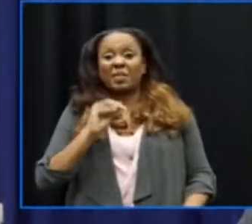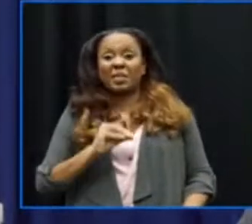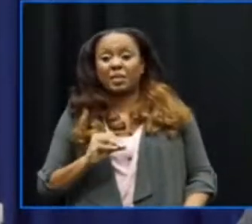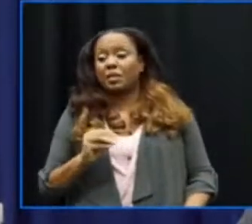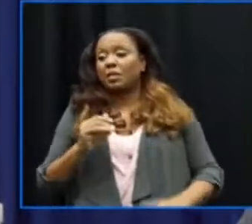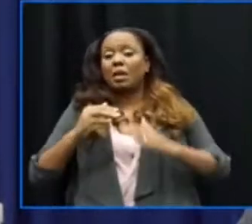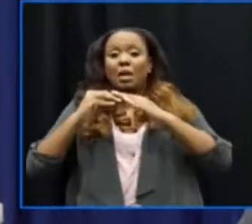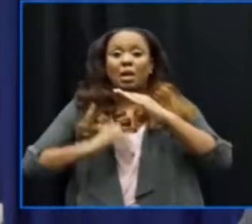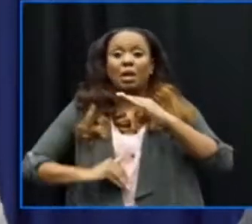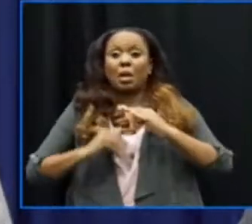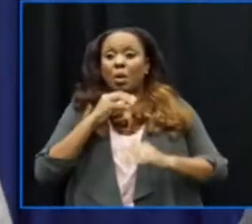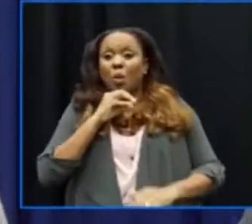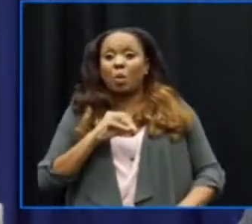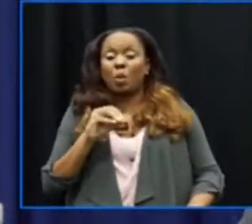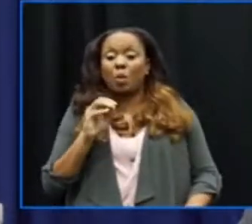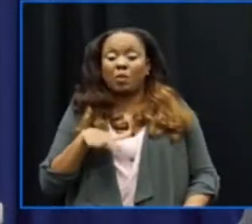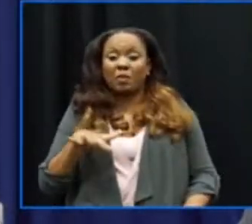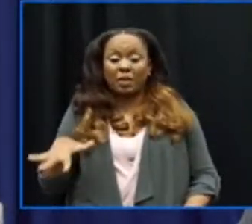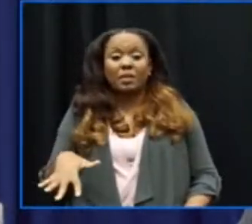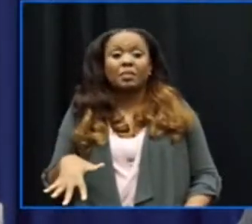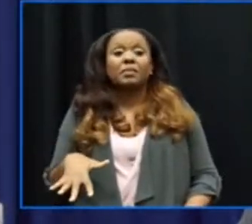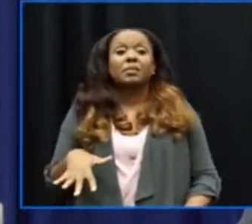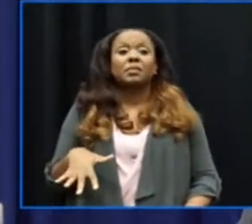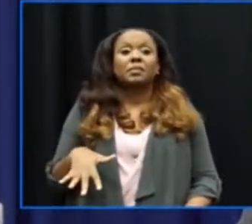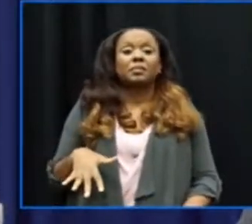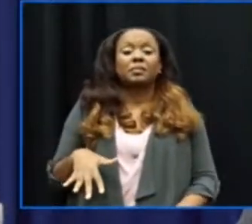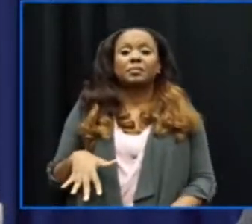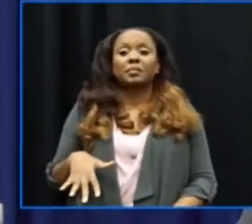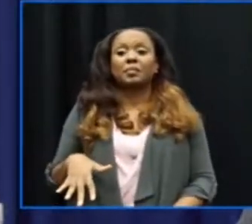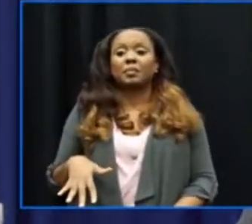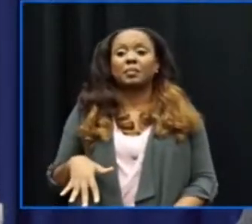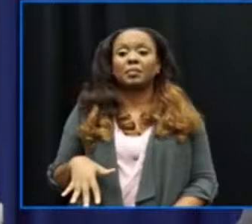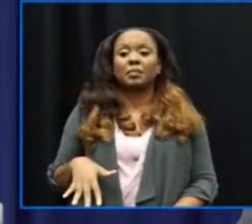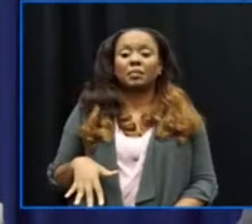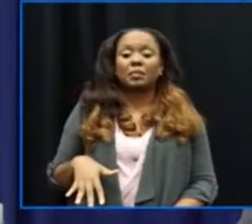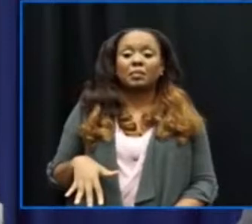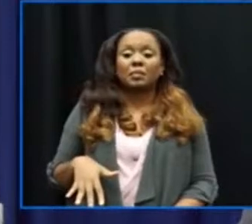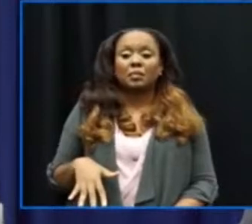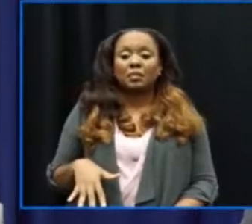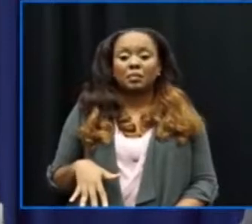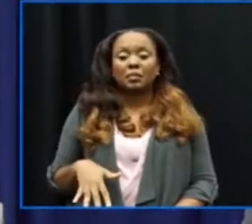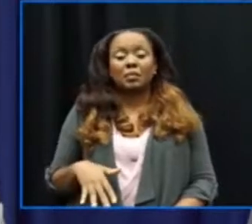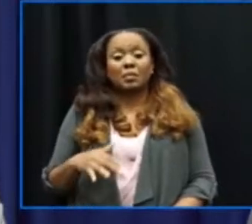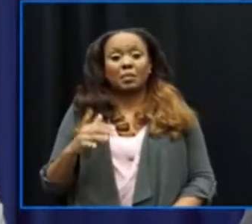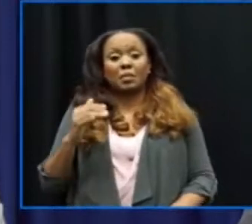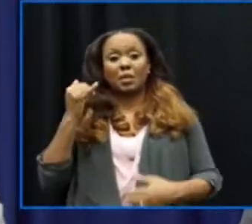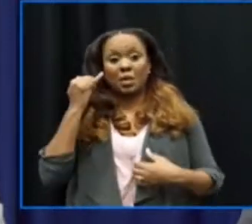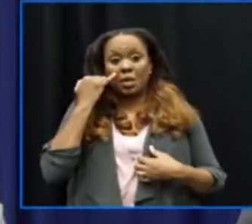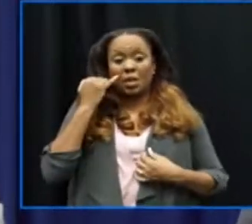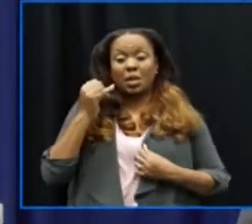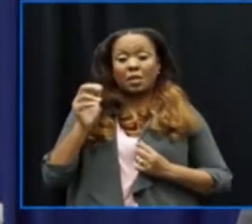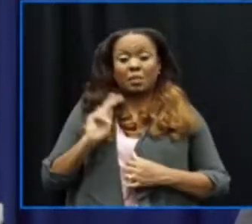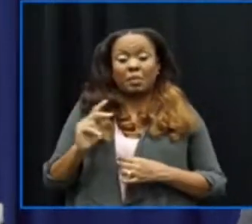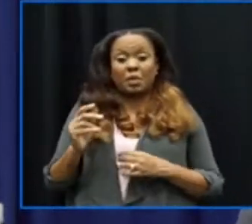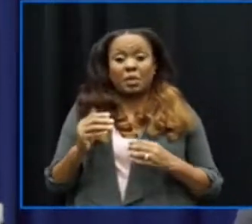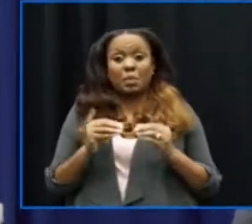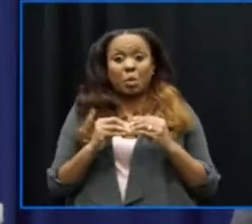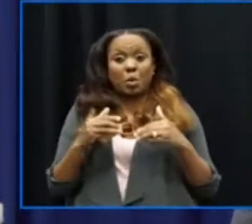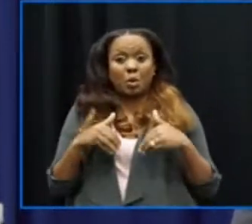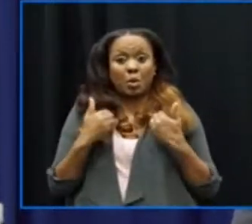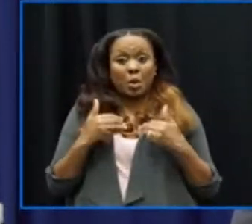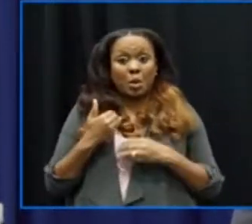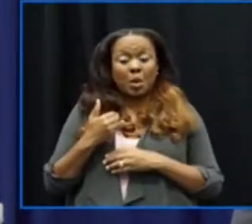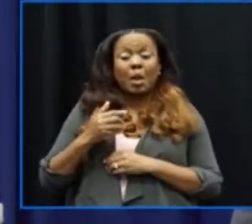exact science, as Mr. Osborne said, but as you heard from the General Secretary, those who are younger really have to